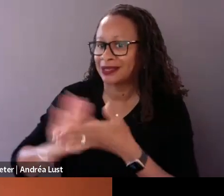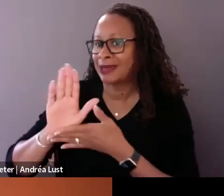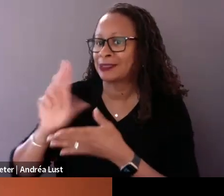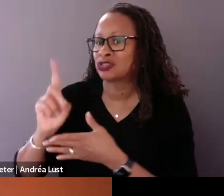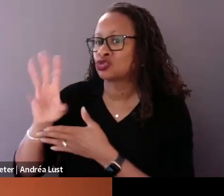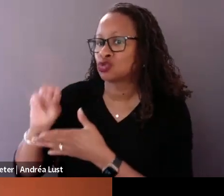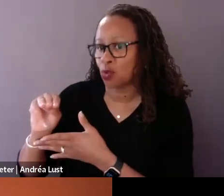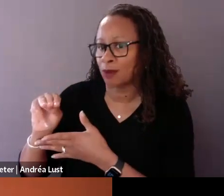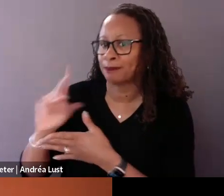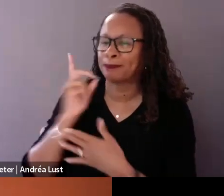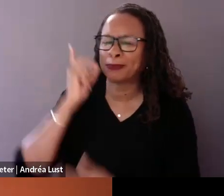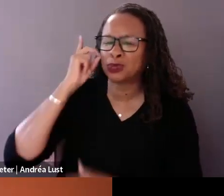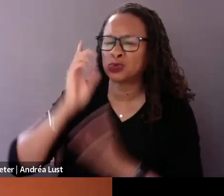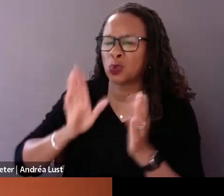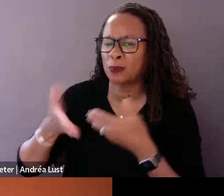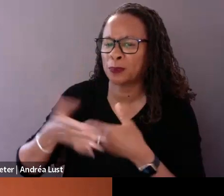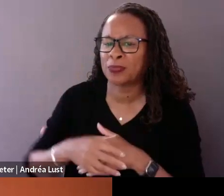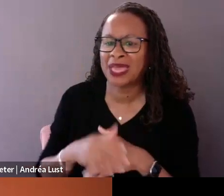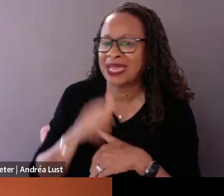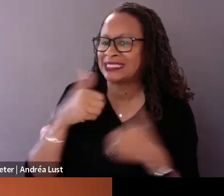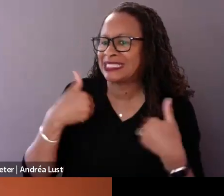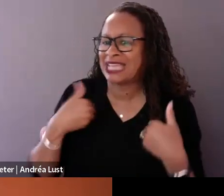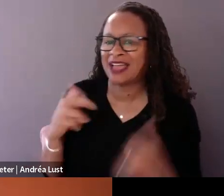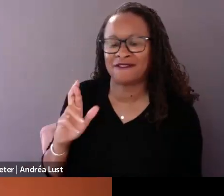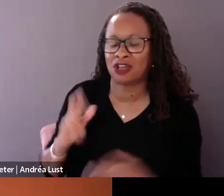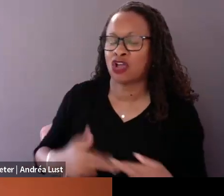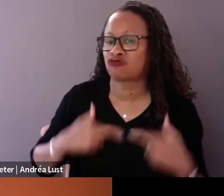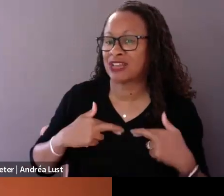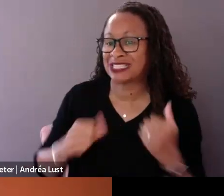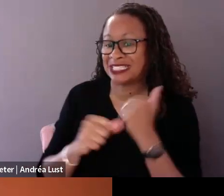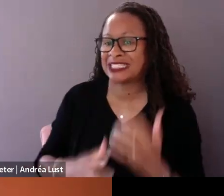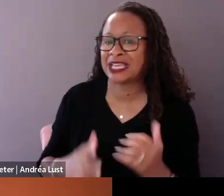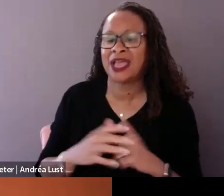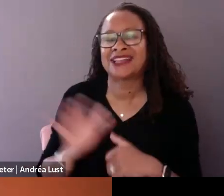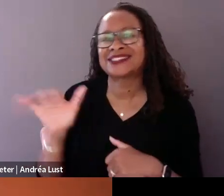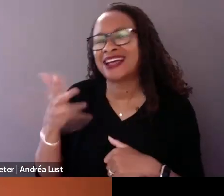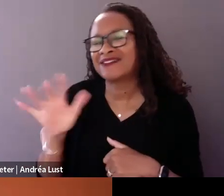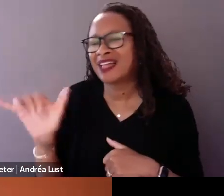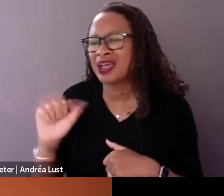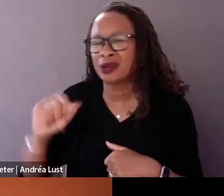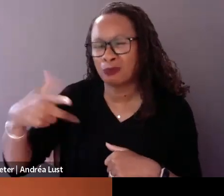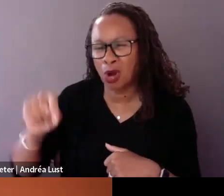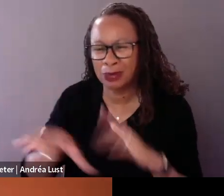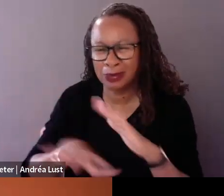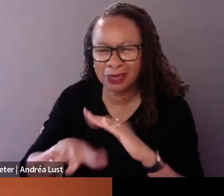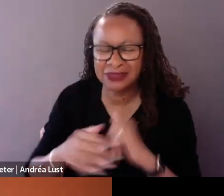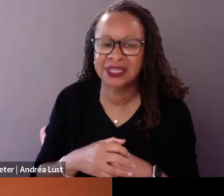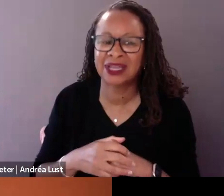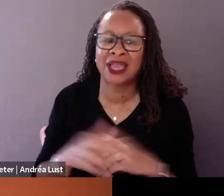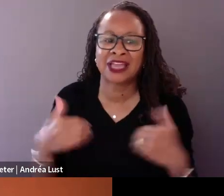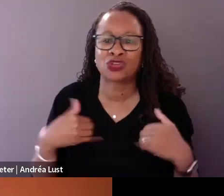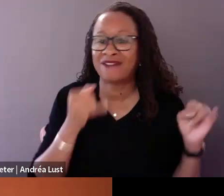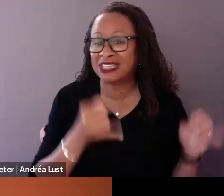that it did not have an RA, and you're basically in kind of an apartment. And you have, there's